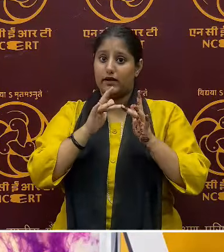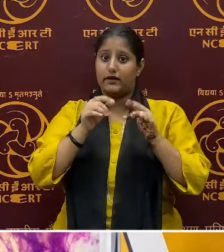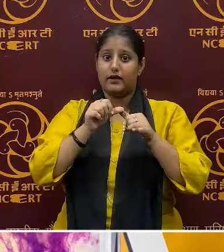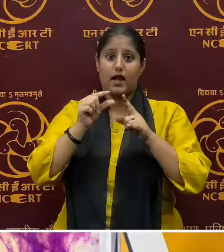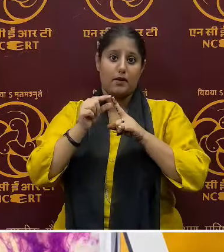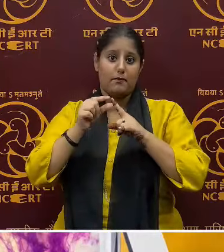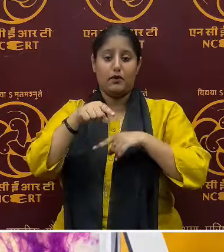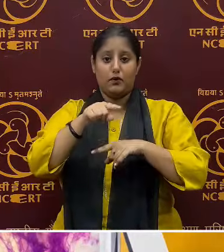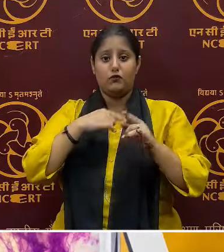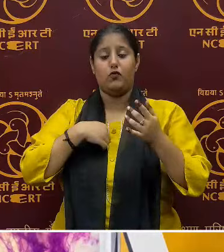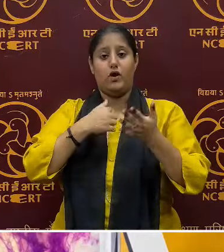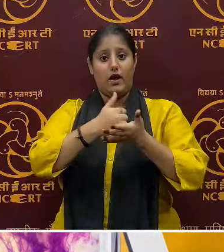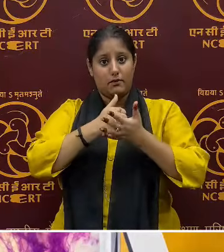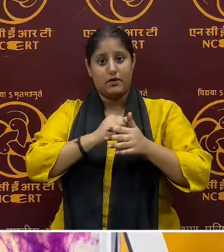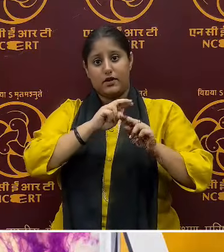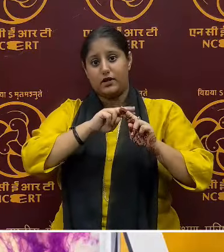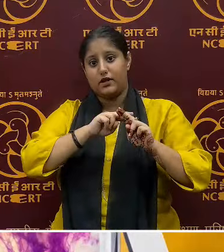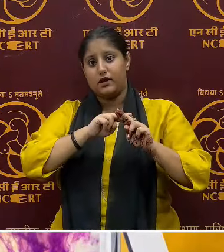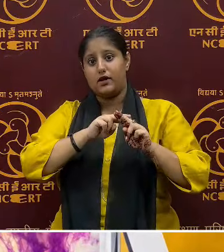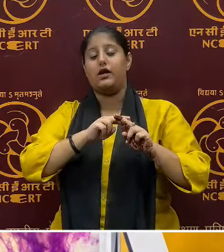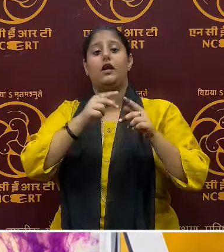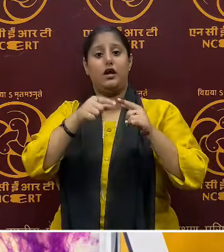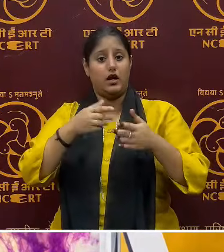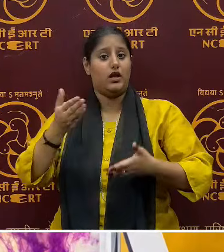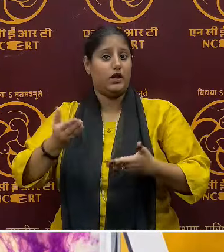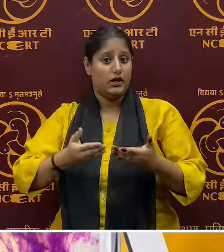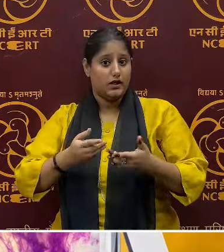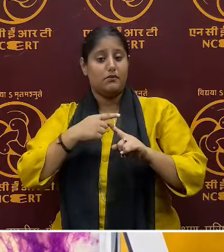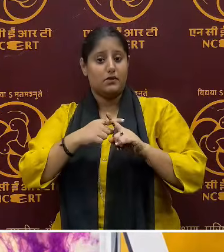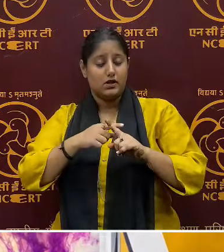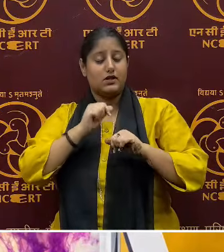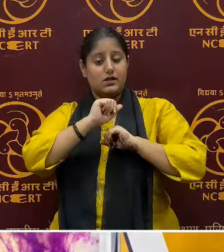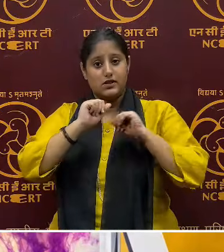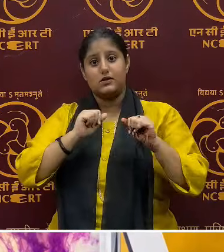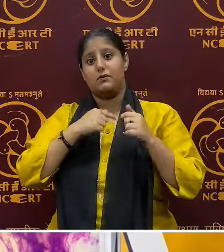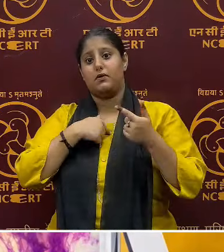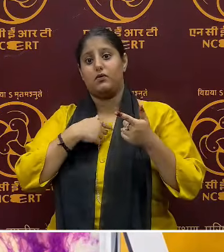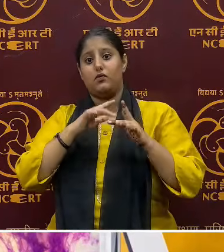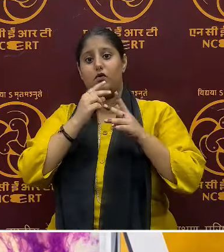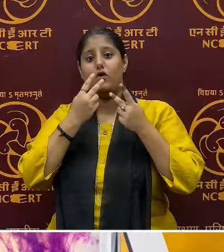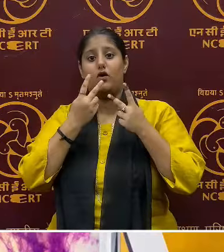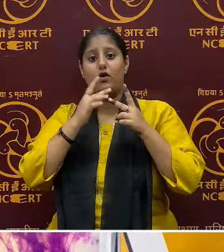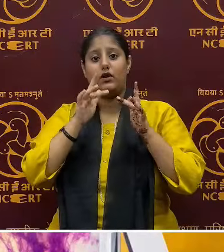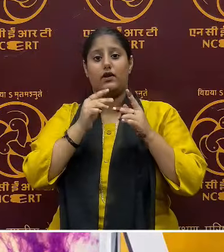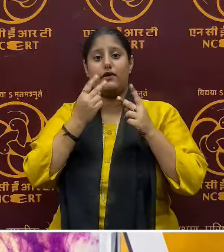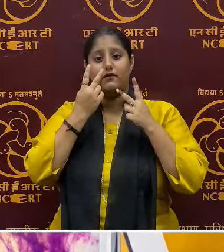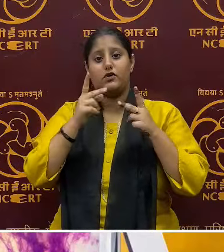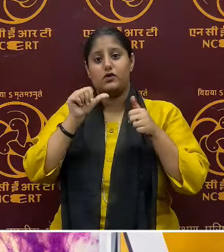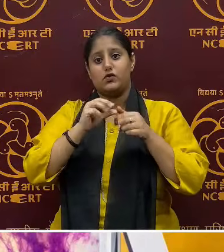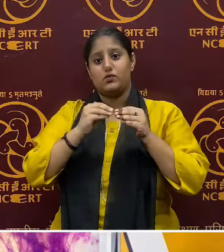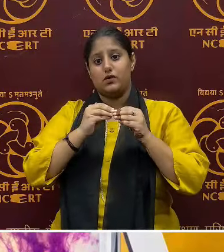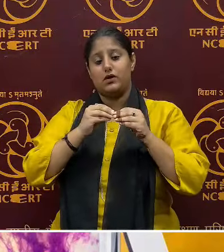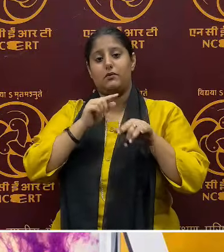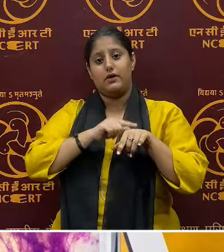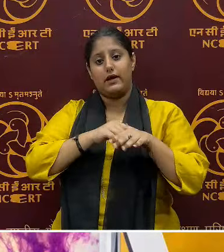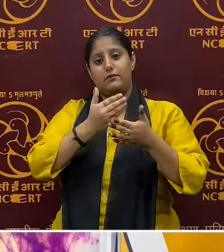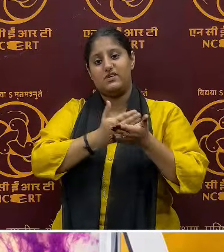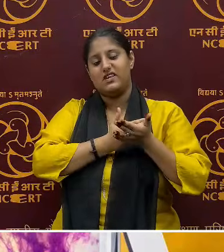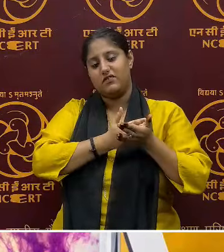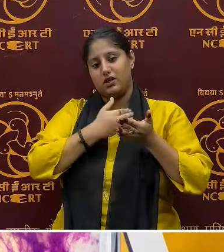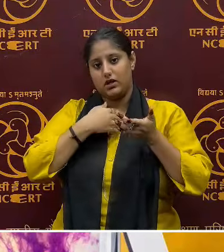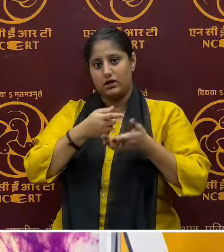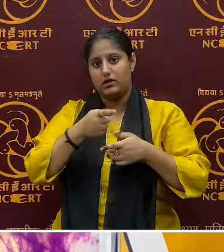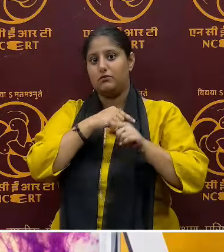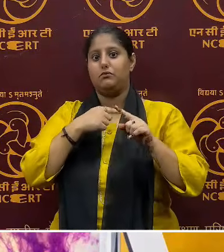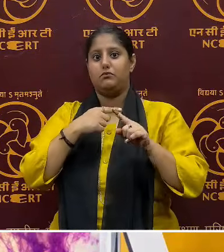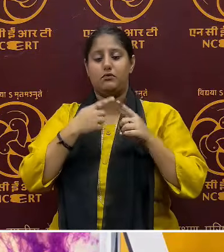perform simulation across disciplines, and that too on, at your own time, space and convenience. All